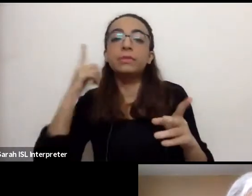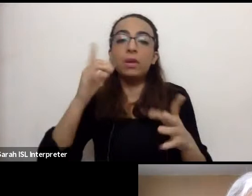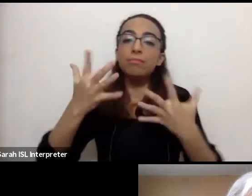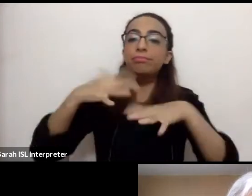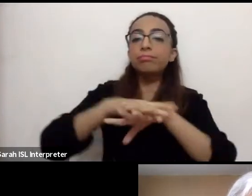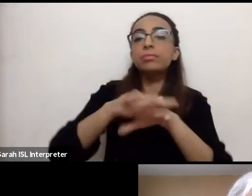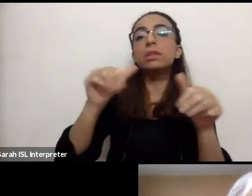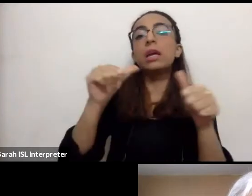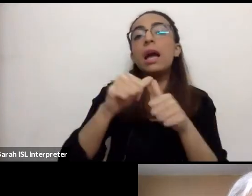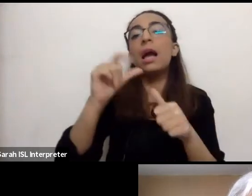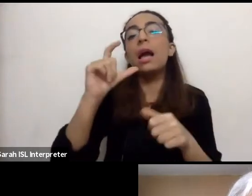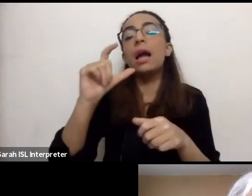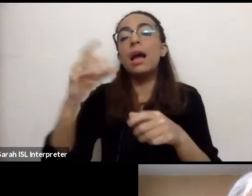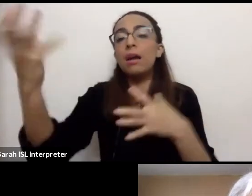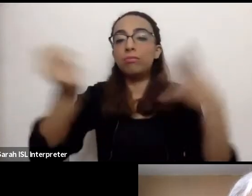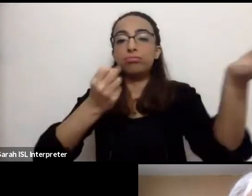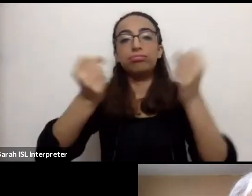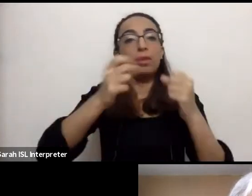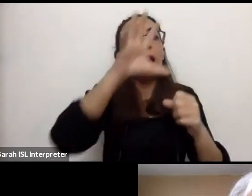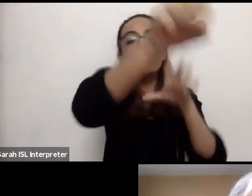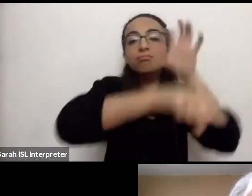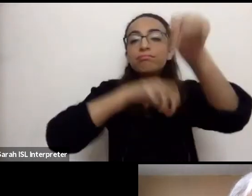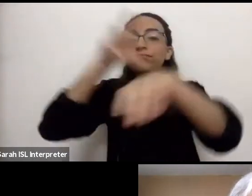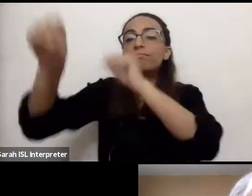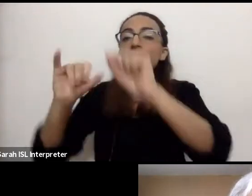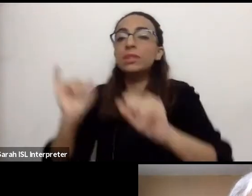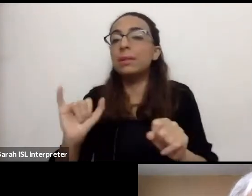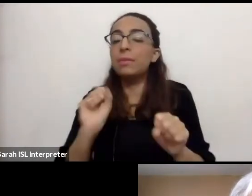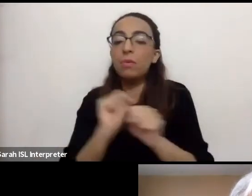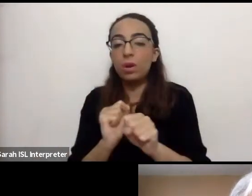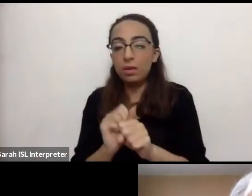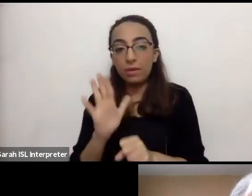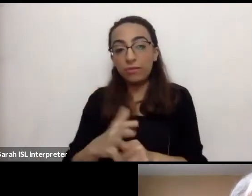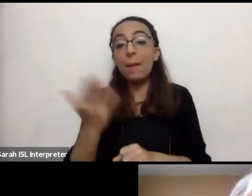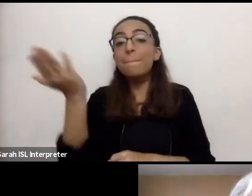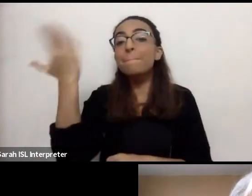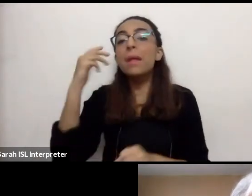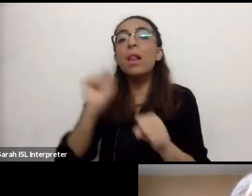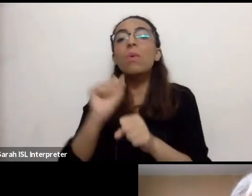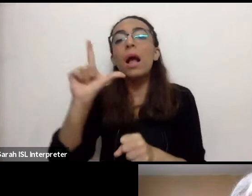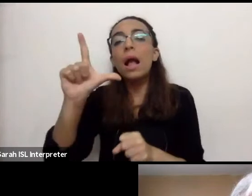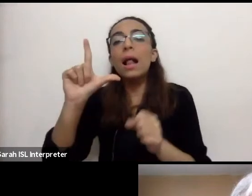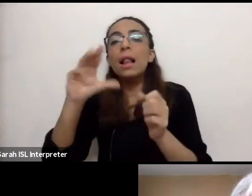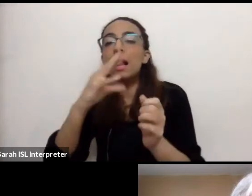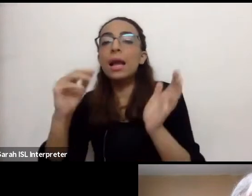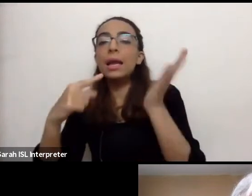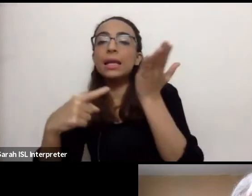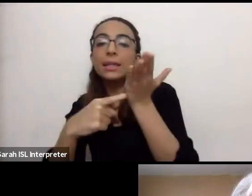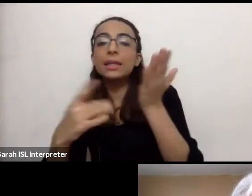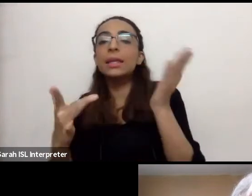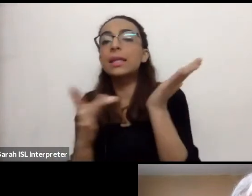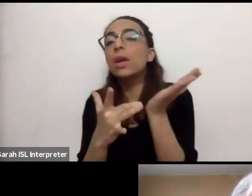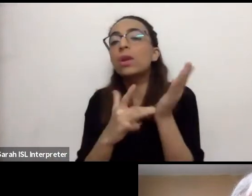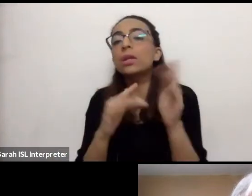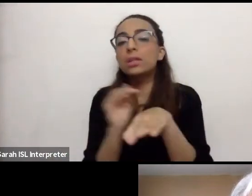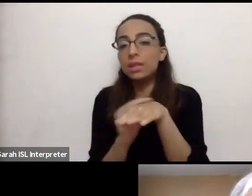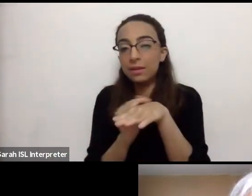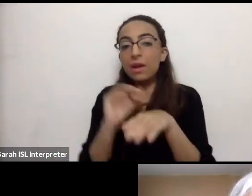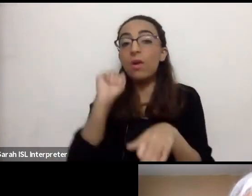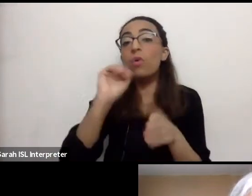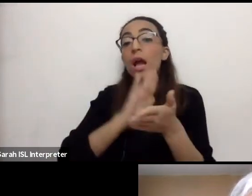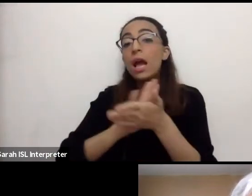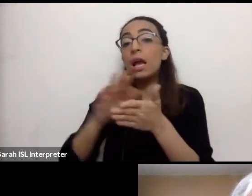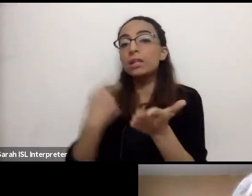and acquisitions. Earlier, Panish was with L&T Technology Services, having led their HR